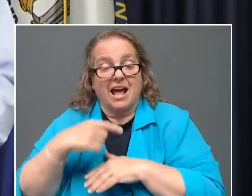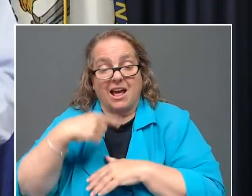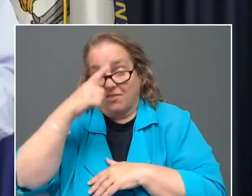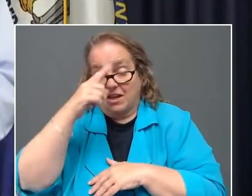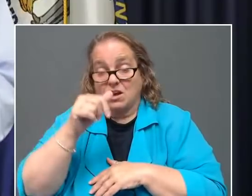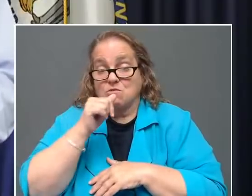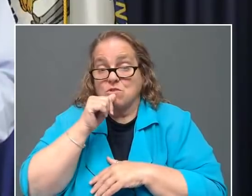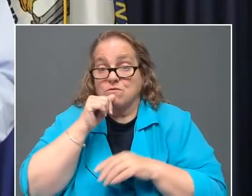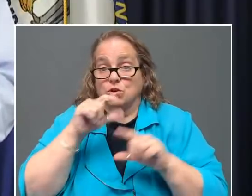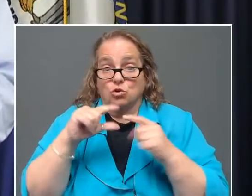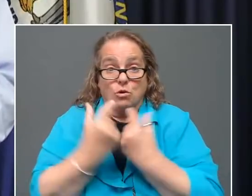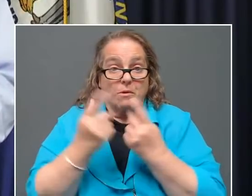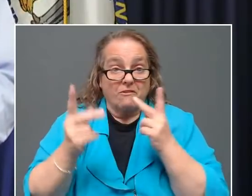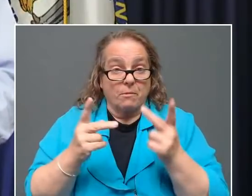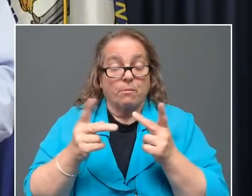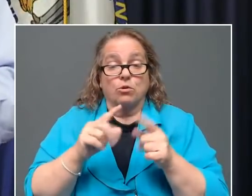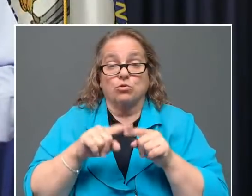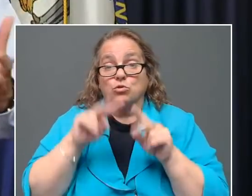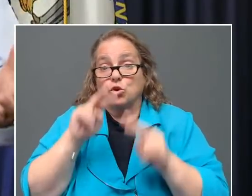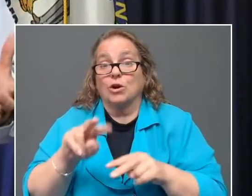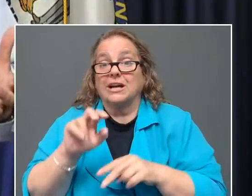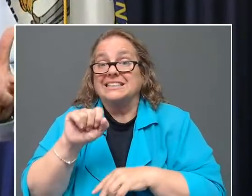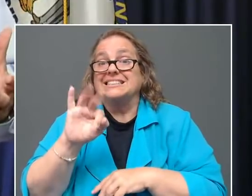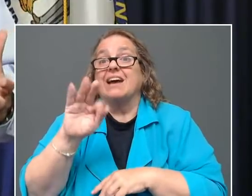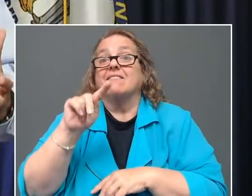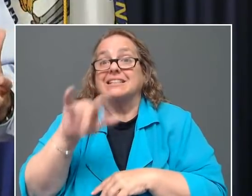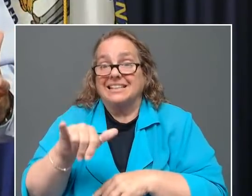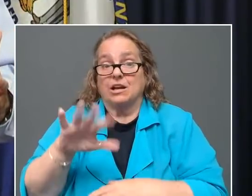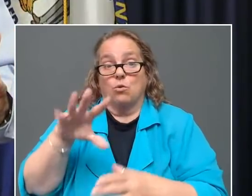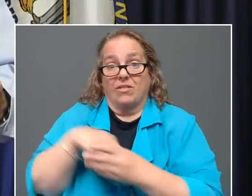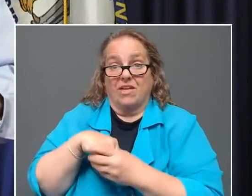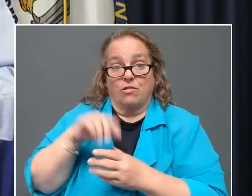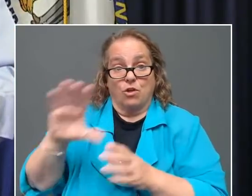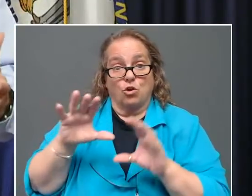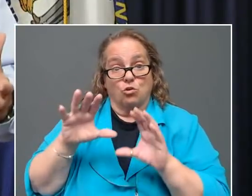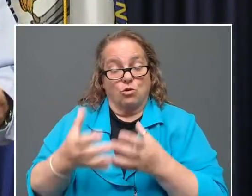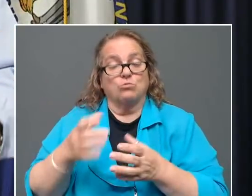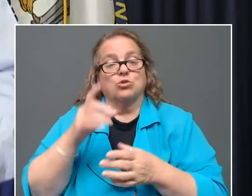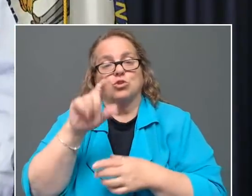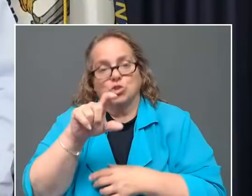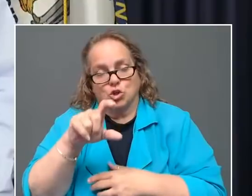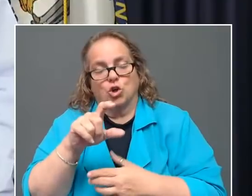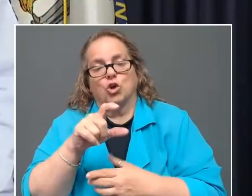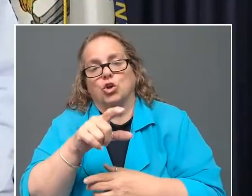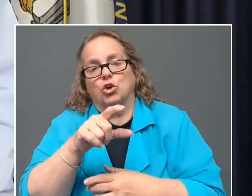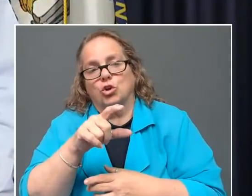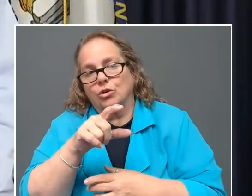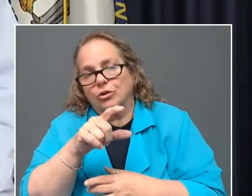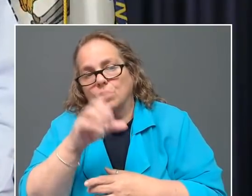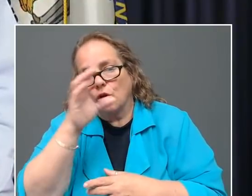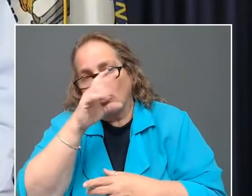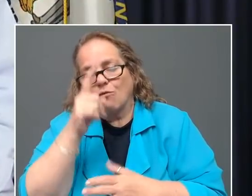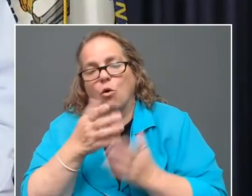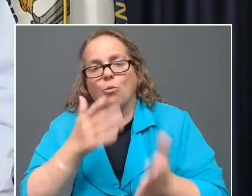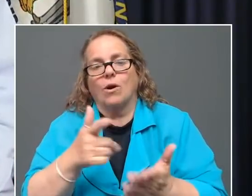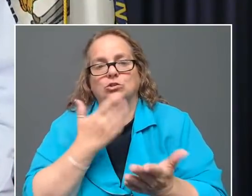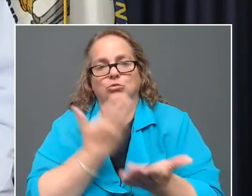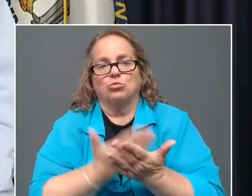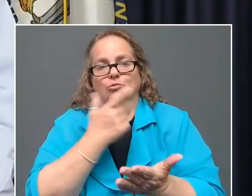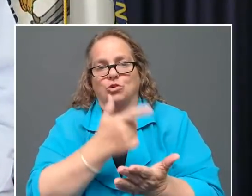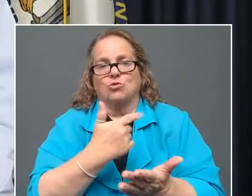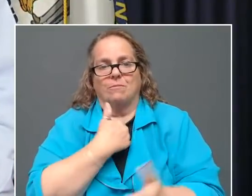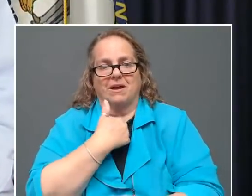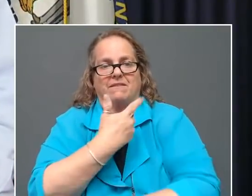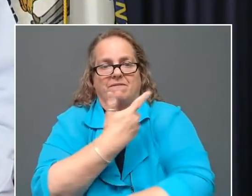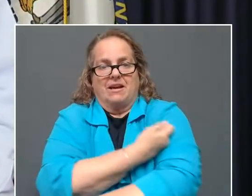safety is going to drive ways to prove that you've been vaccinated to have certain opportunities. And while